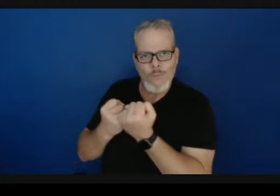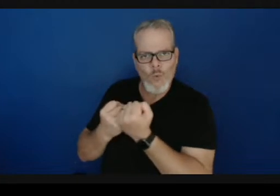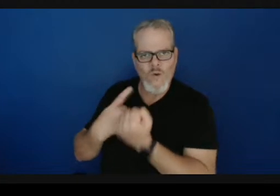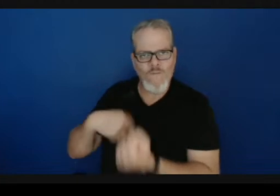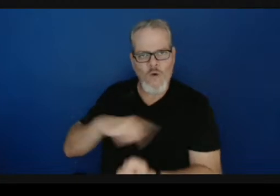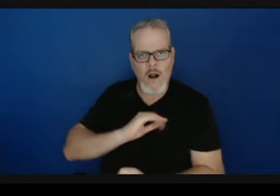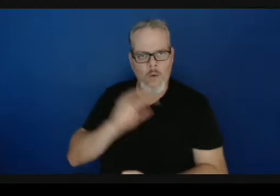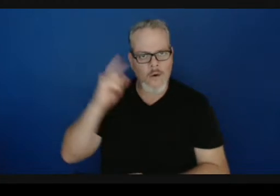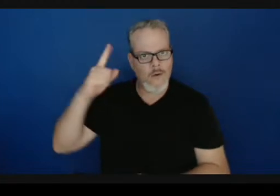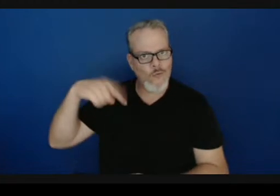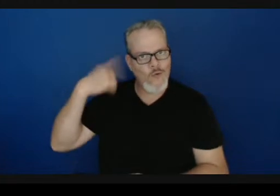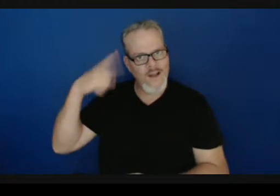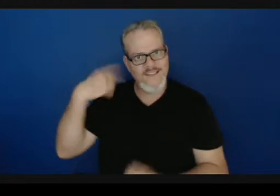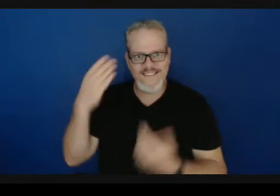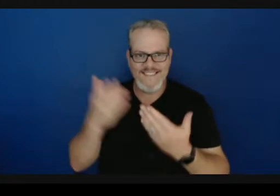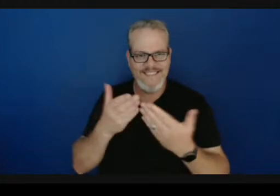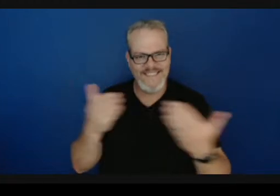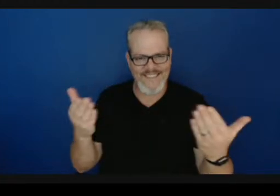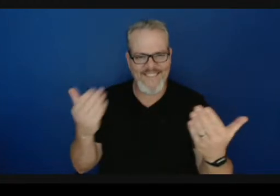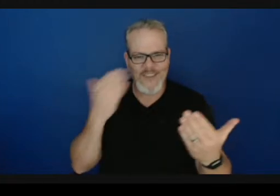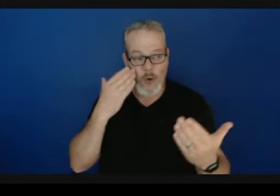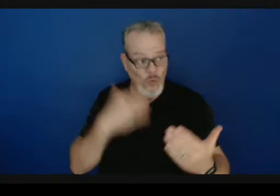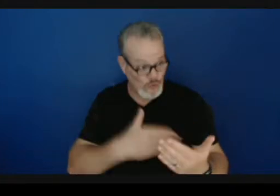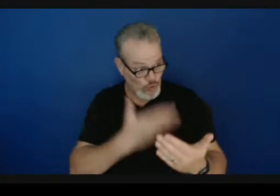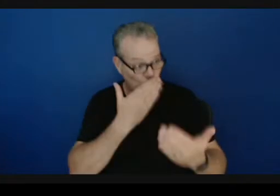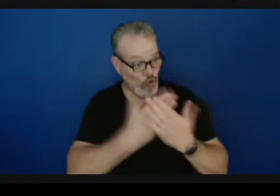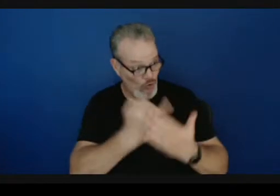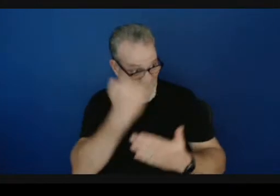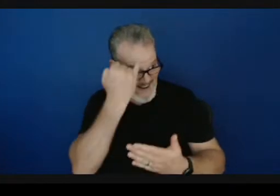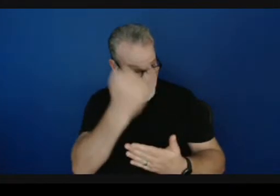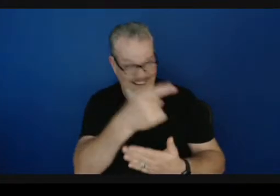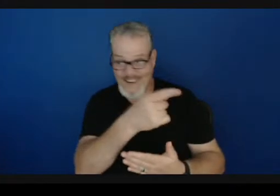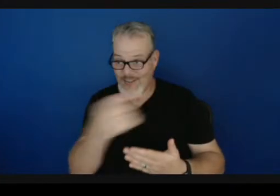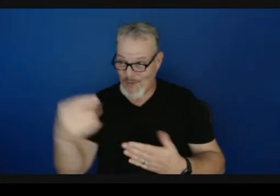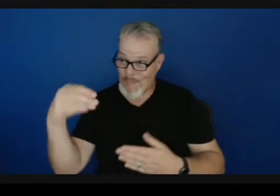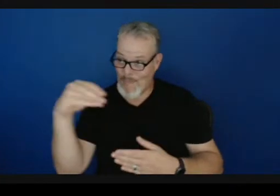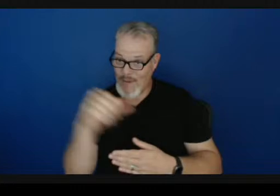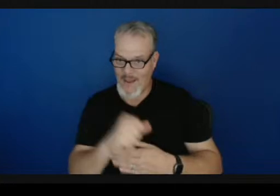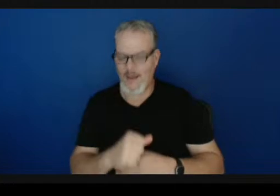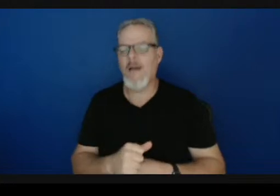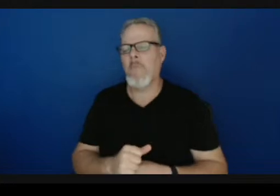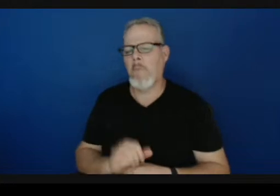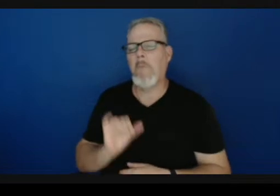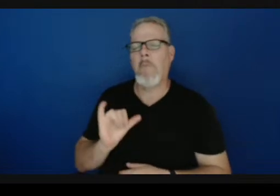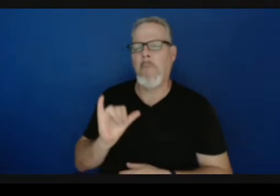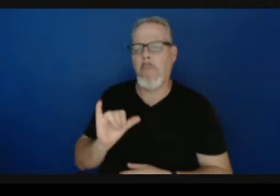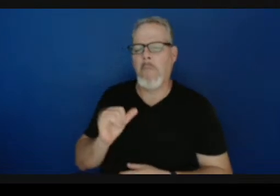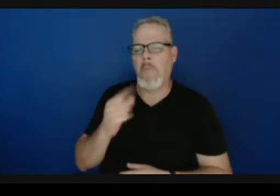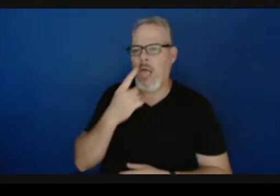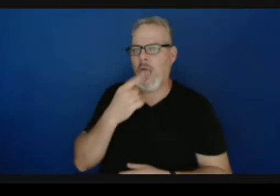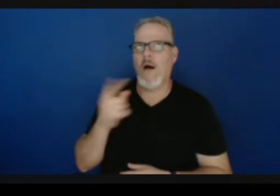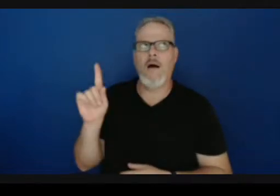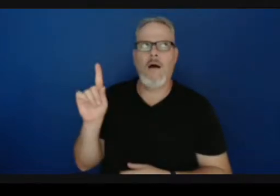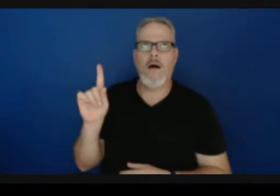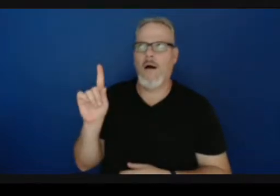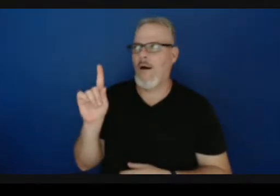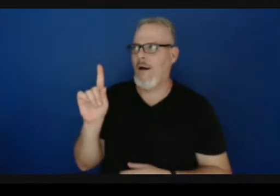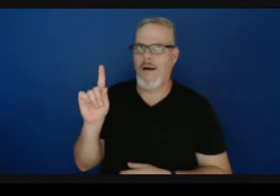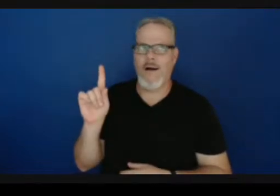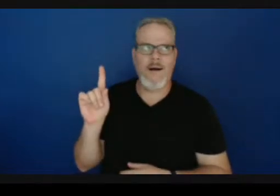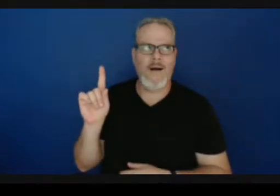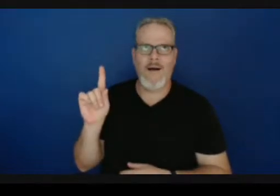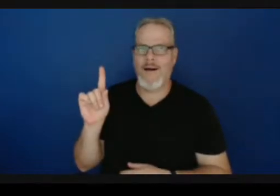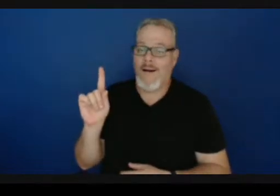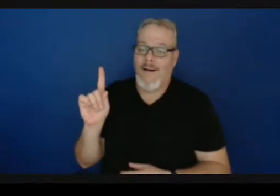try and be like, hey, this is a great idea, guys. You should finance it. And they're like, yeah, okay, we'll do that. And that's why we have so many